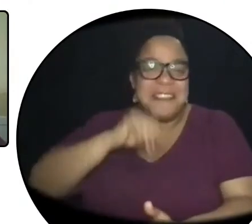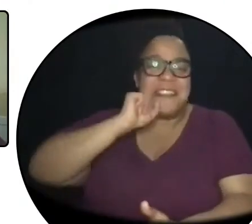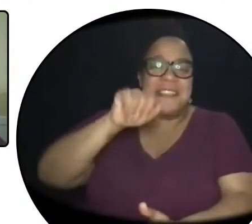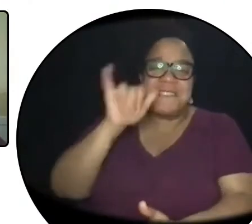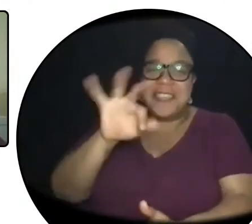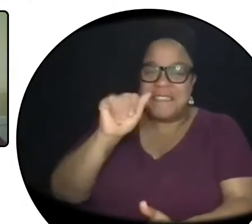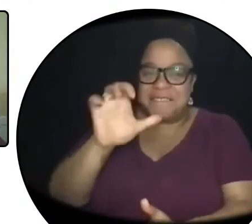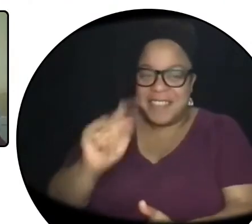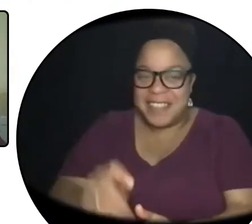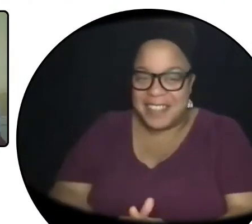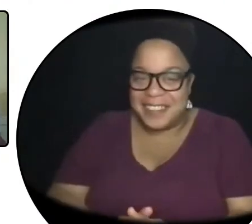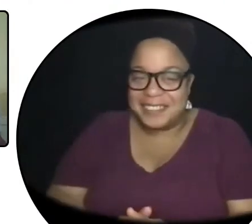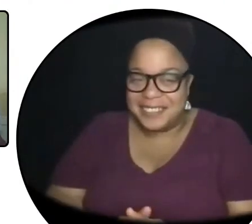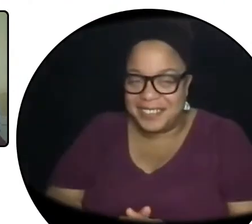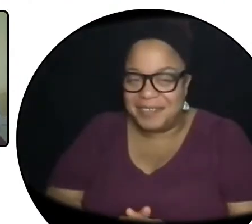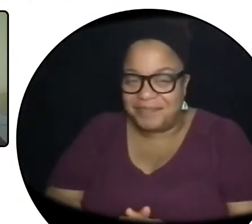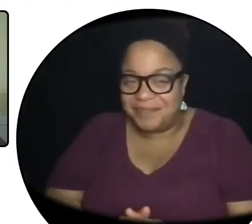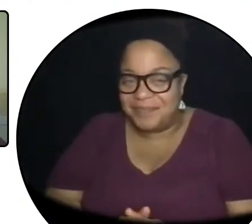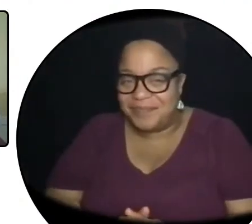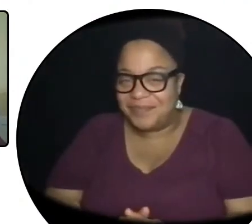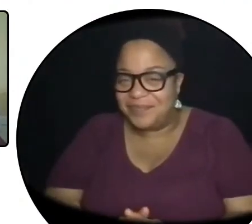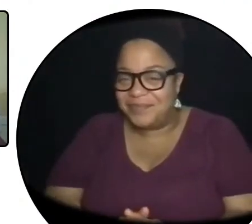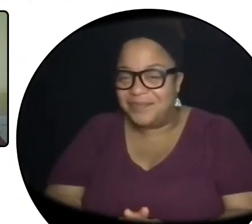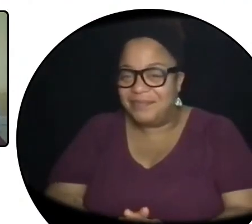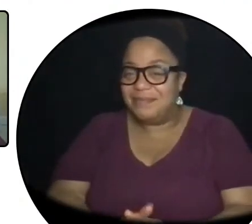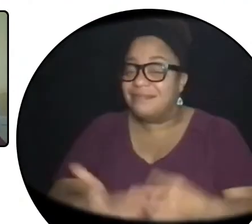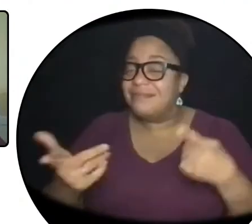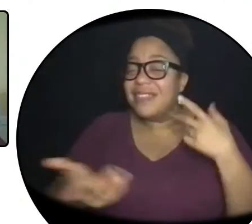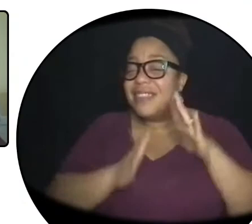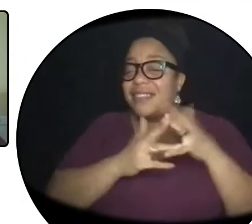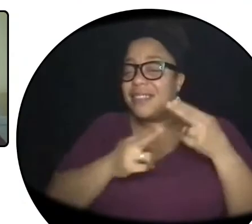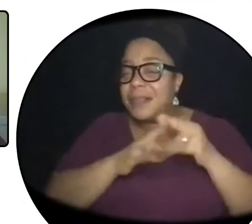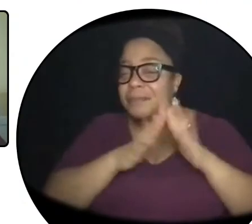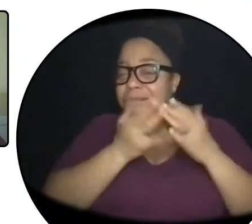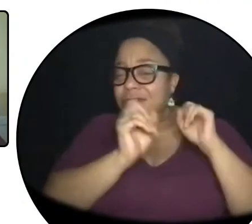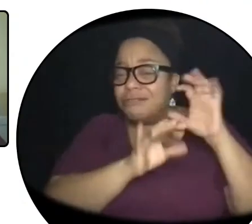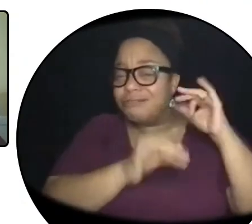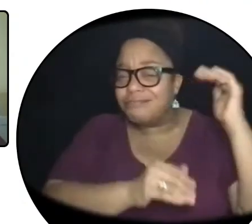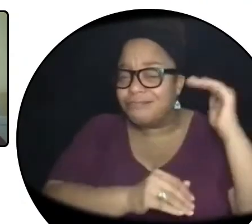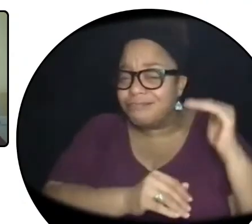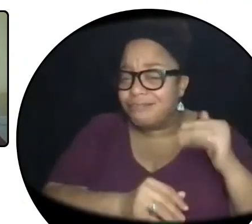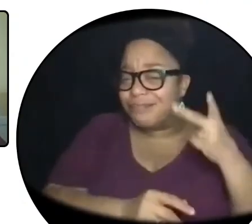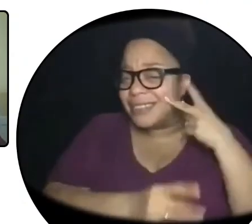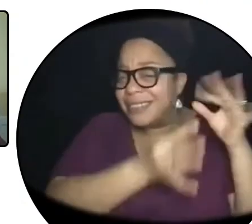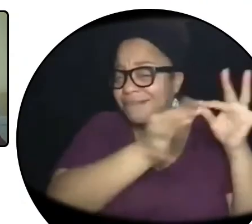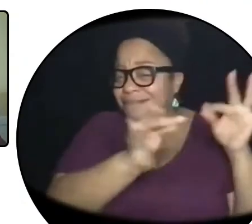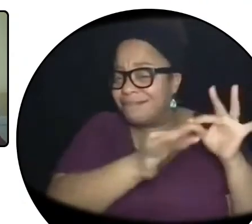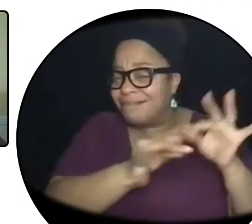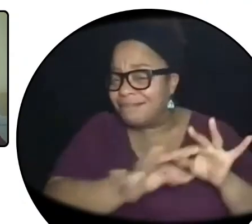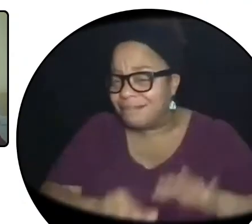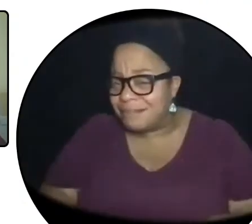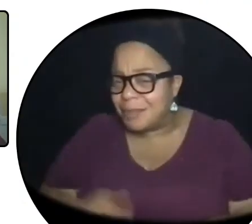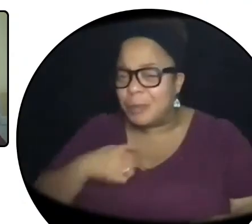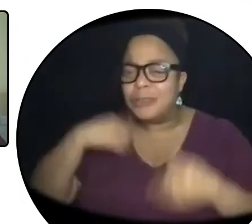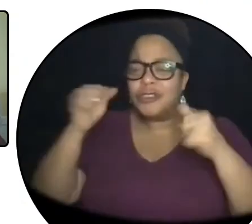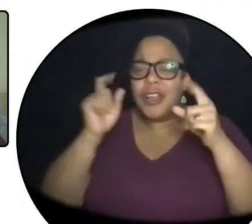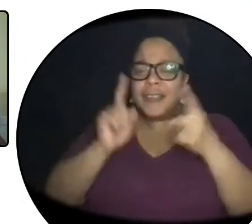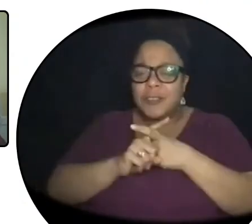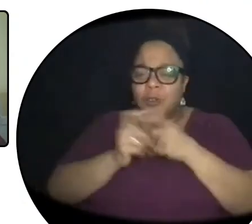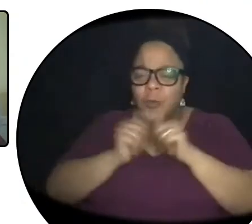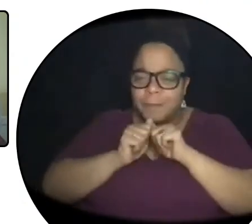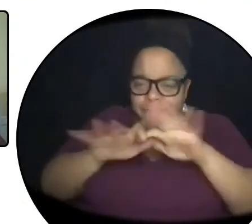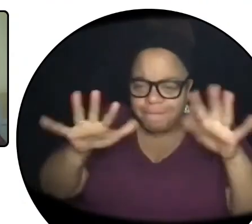end. Some of the titles are coming up. Thank you for posting them. We'll also make sure folks get copies of it. I would